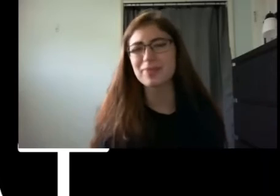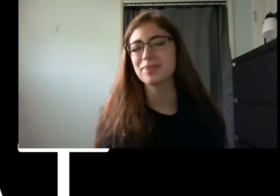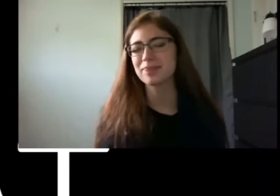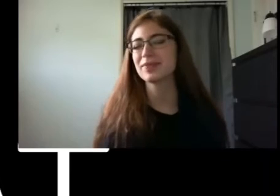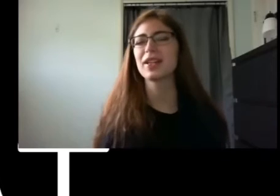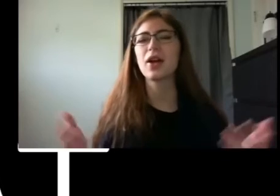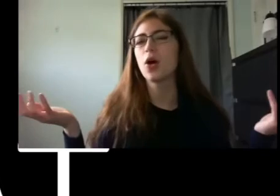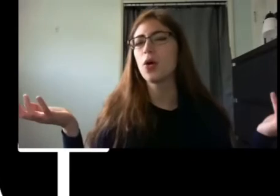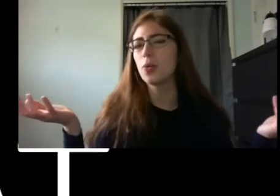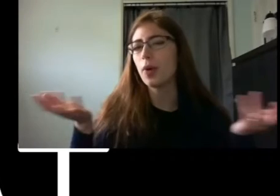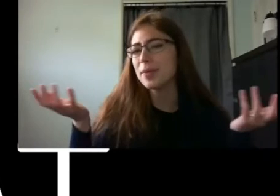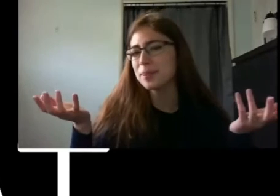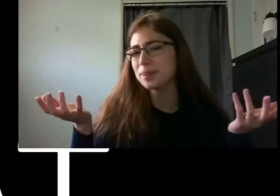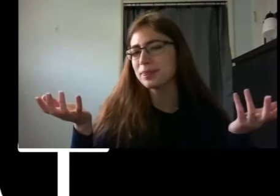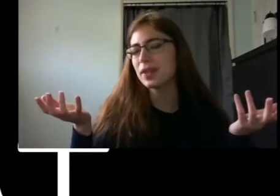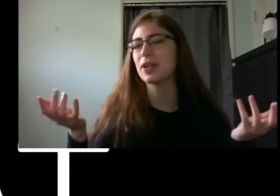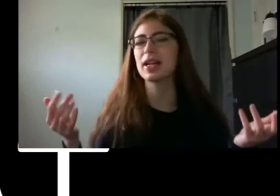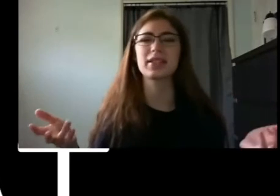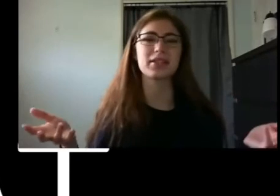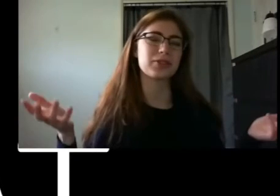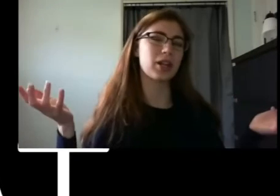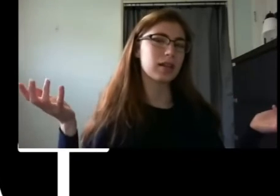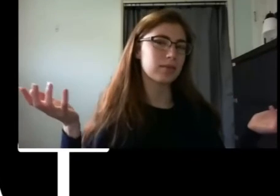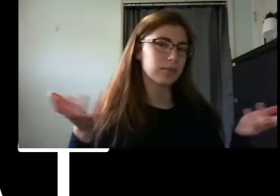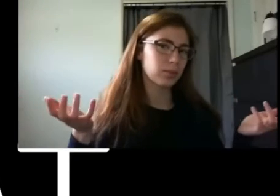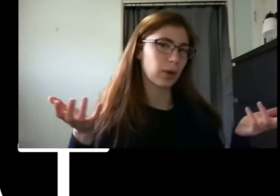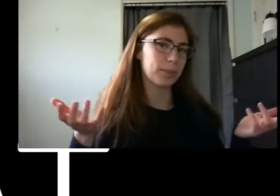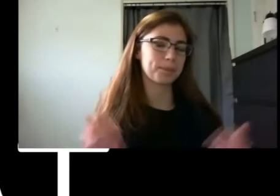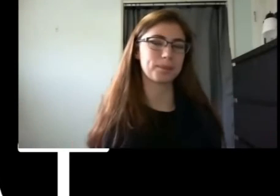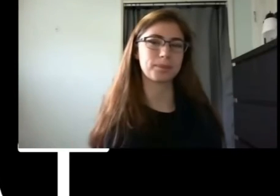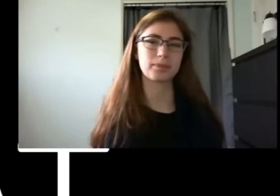want? What? Give your hands a little shake.